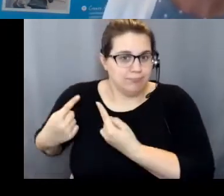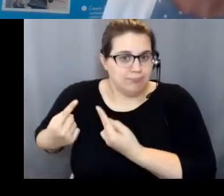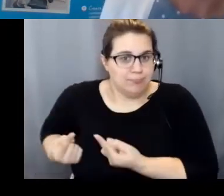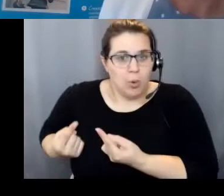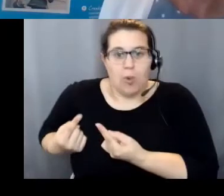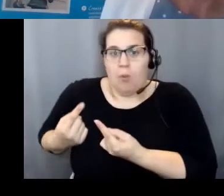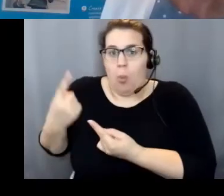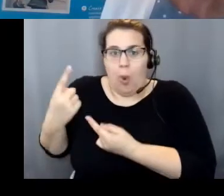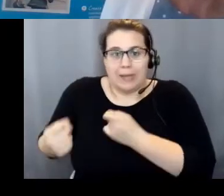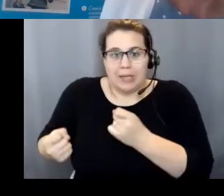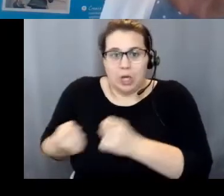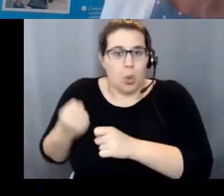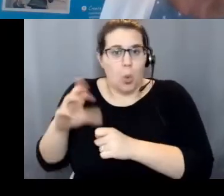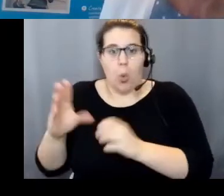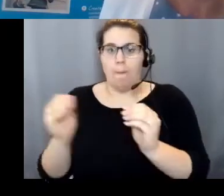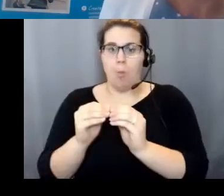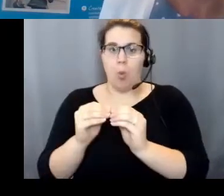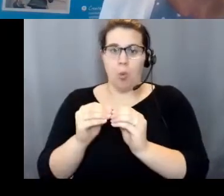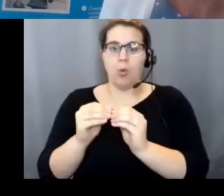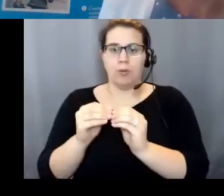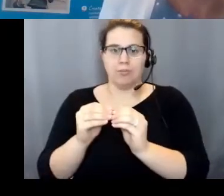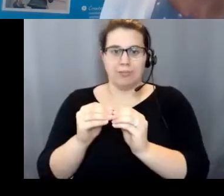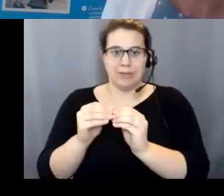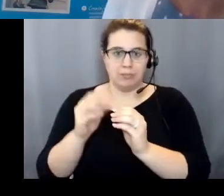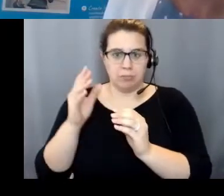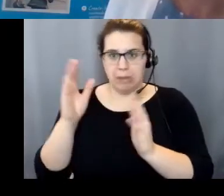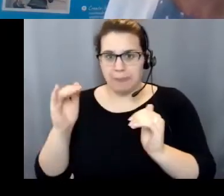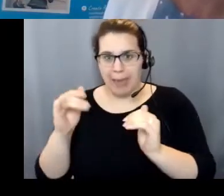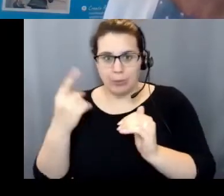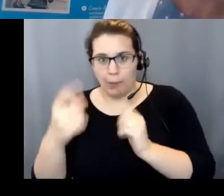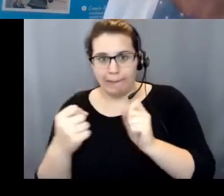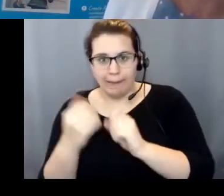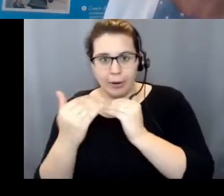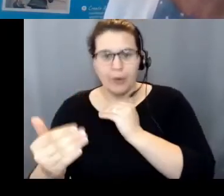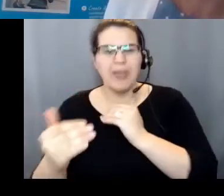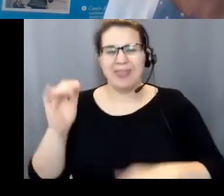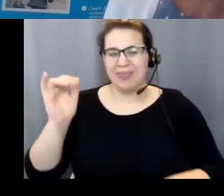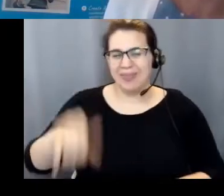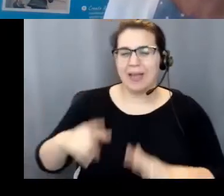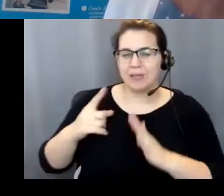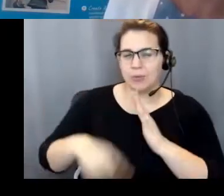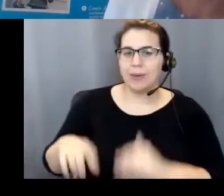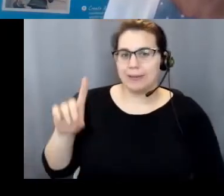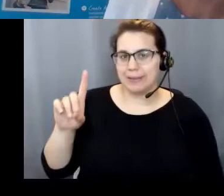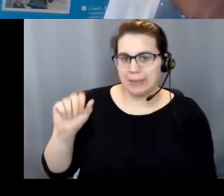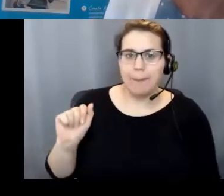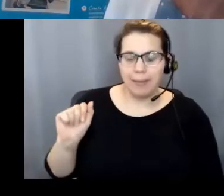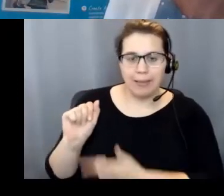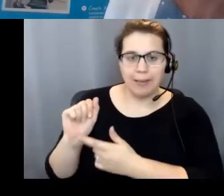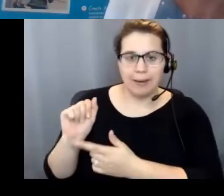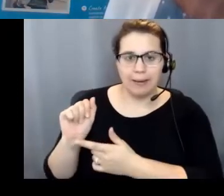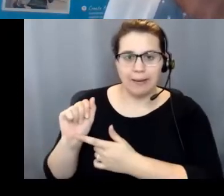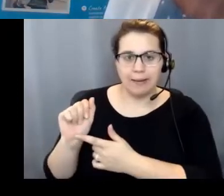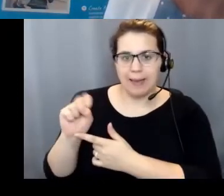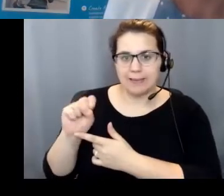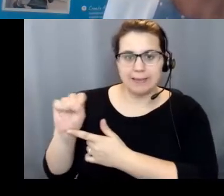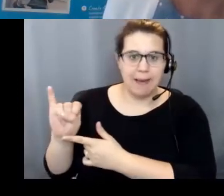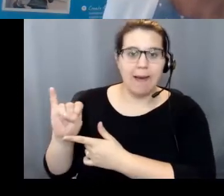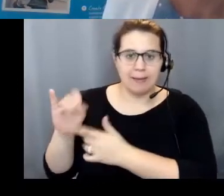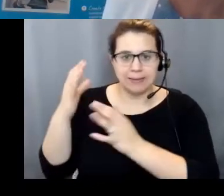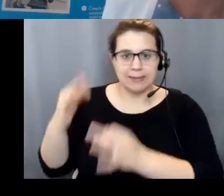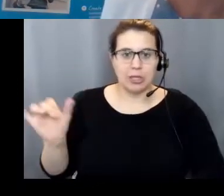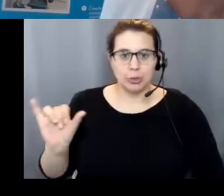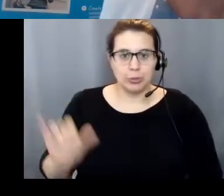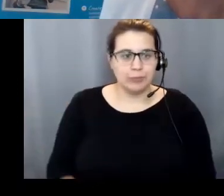a year. So this is the same standard that Social Security uses for disability determinations. Now let's